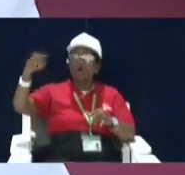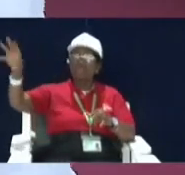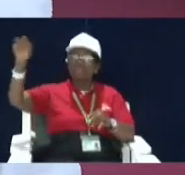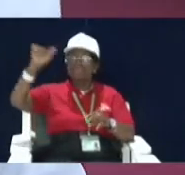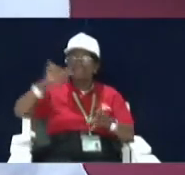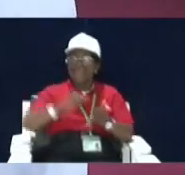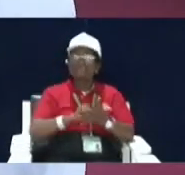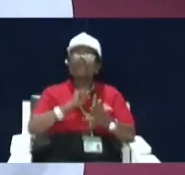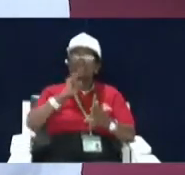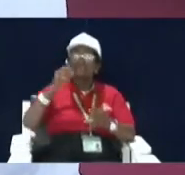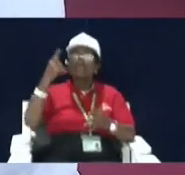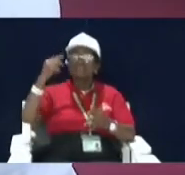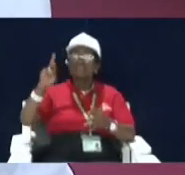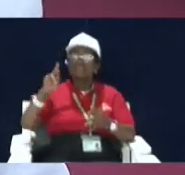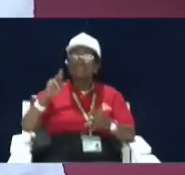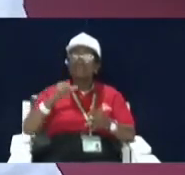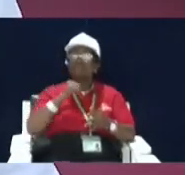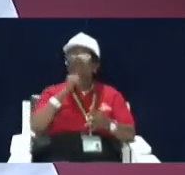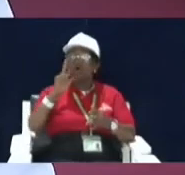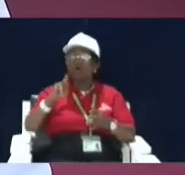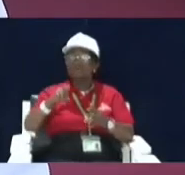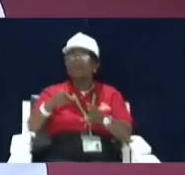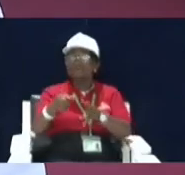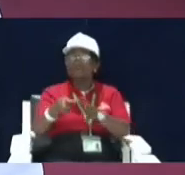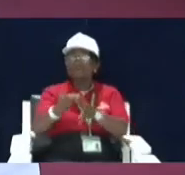irreversible was reversed.